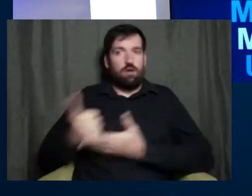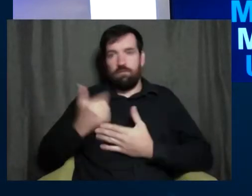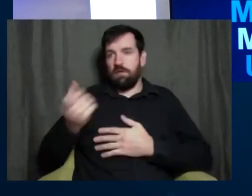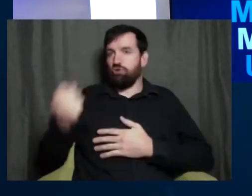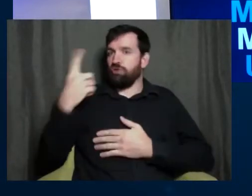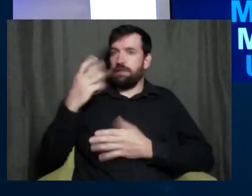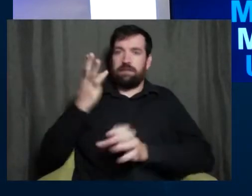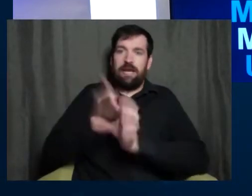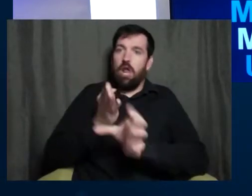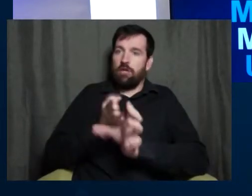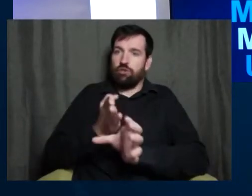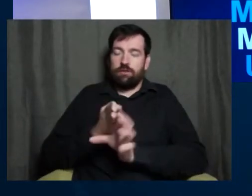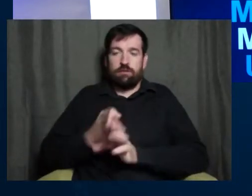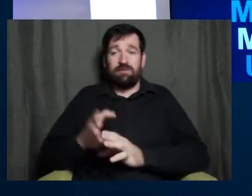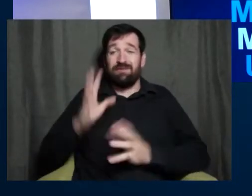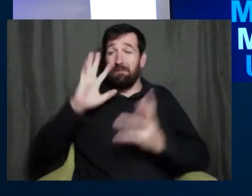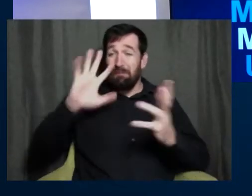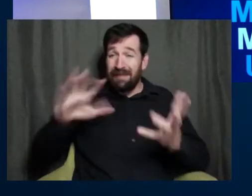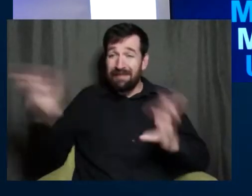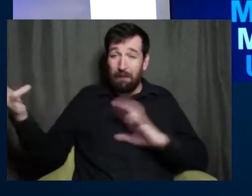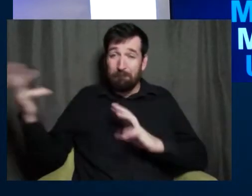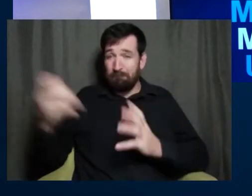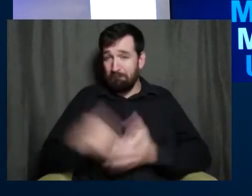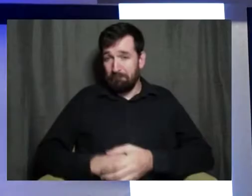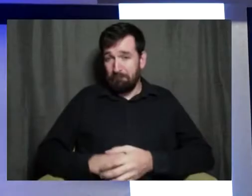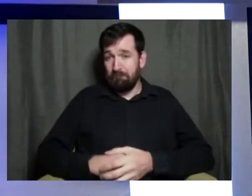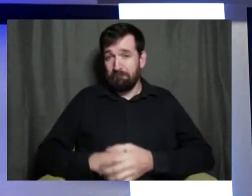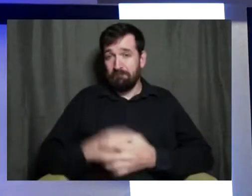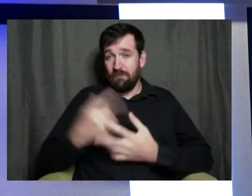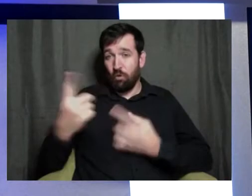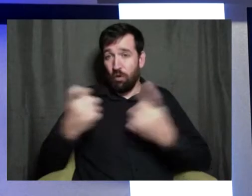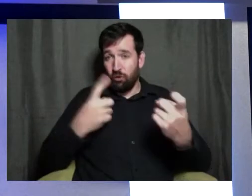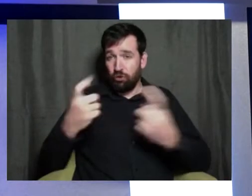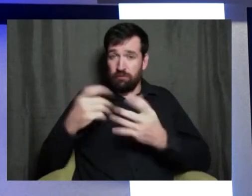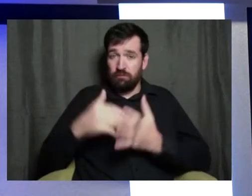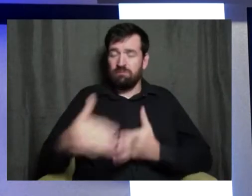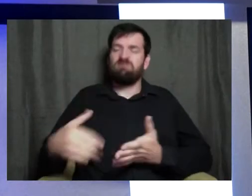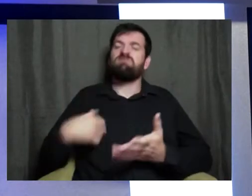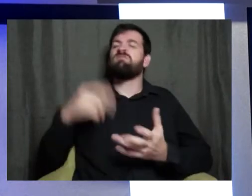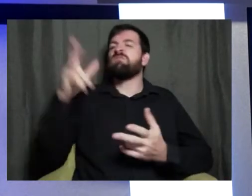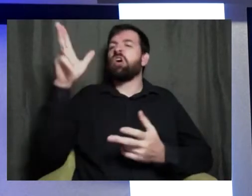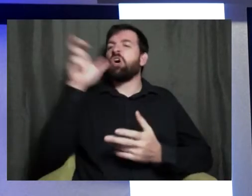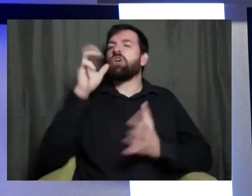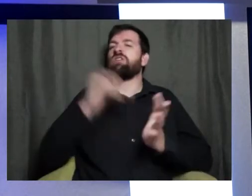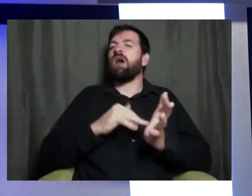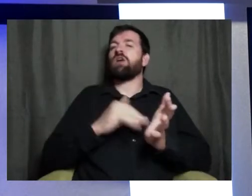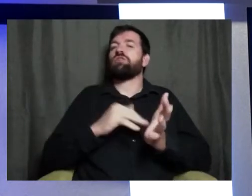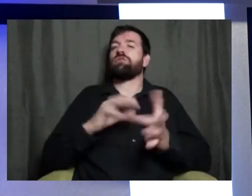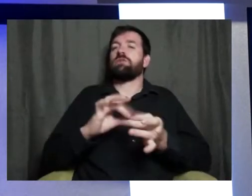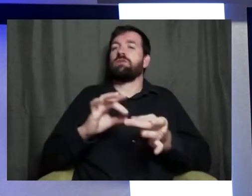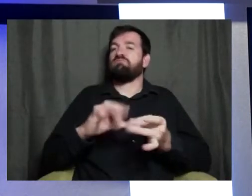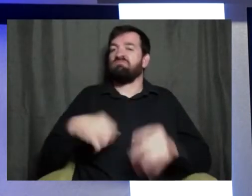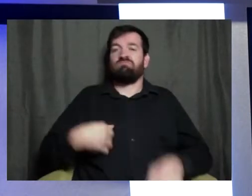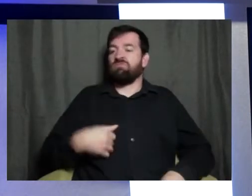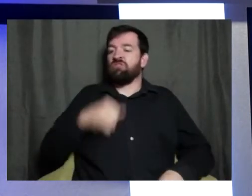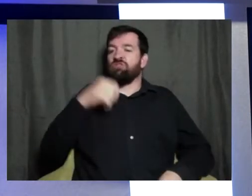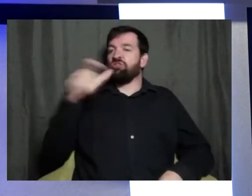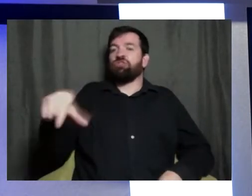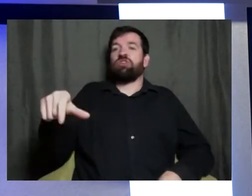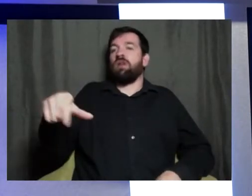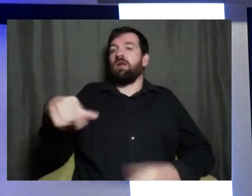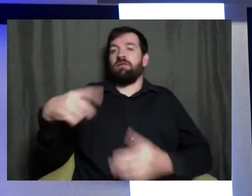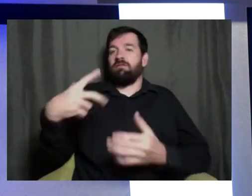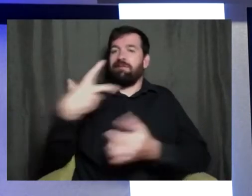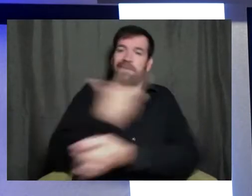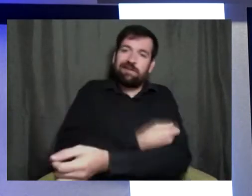because this is messing things up, because this is a question we get. I've heard doctors say that I shouldn't get the vaccine, or I have a friend or a sister